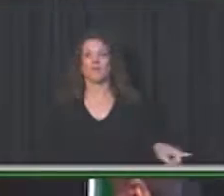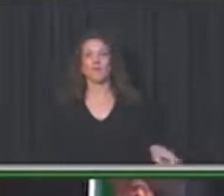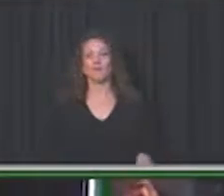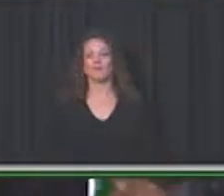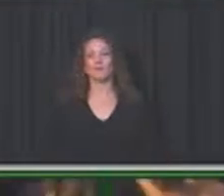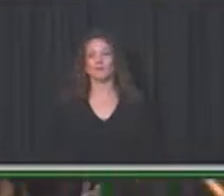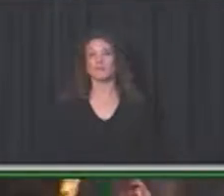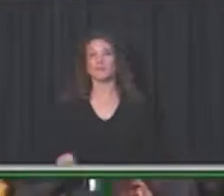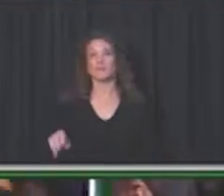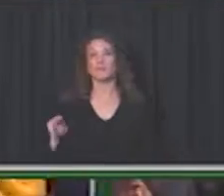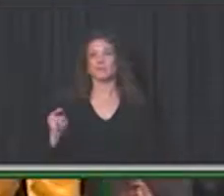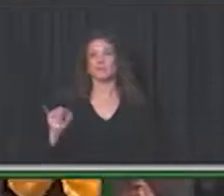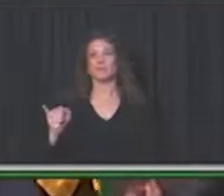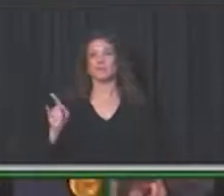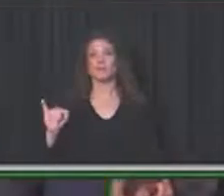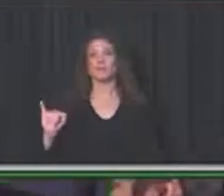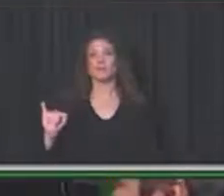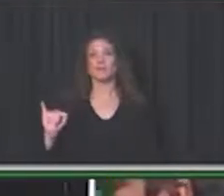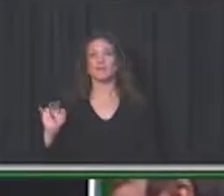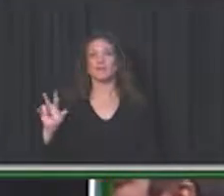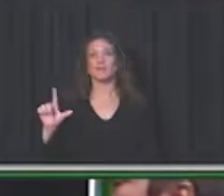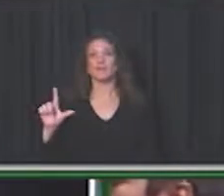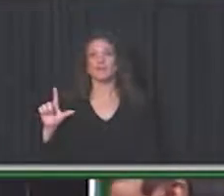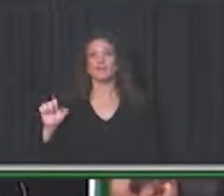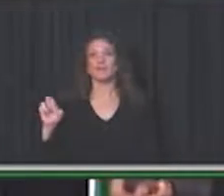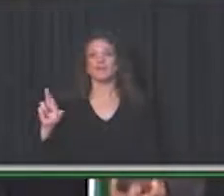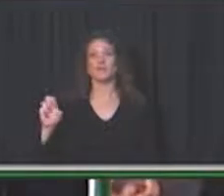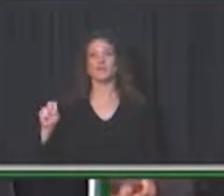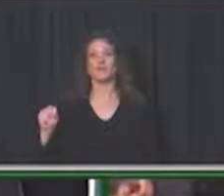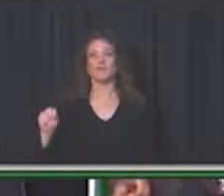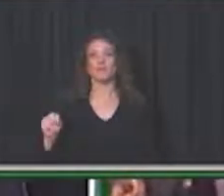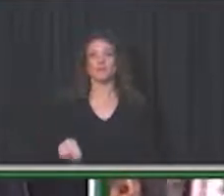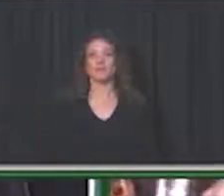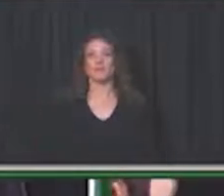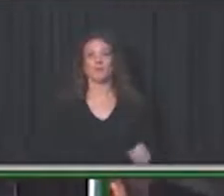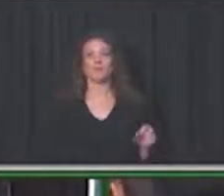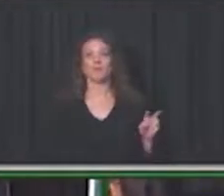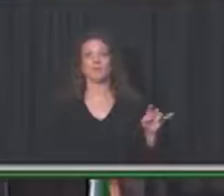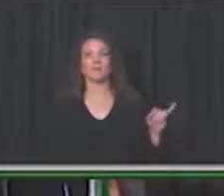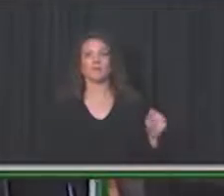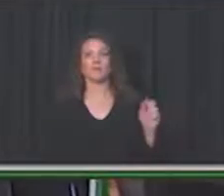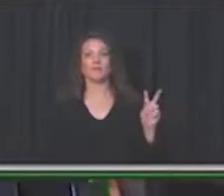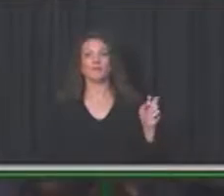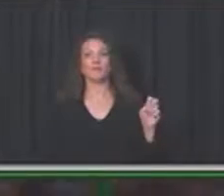Lily Ravelas. Vanessa Angeles Ruby.